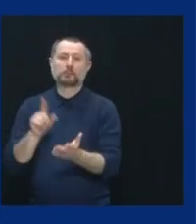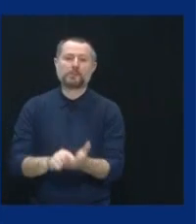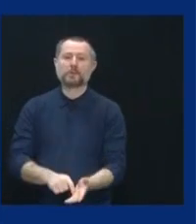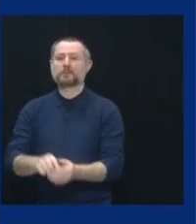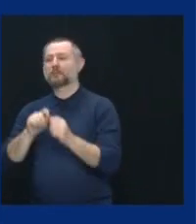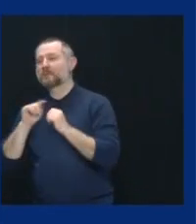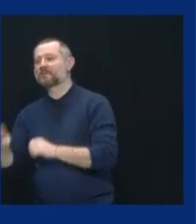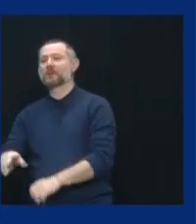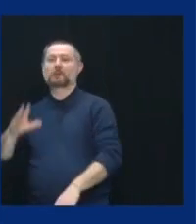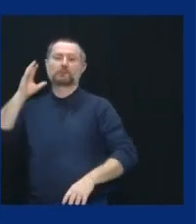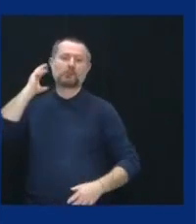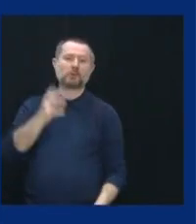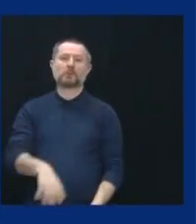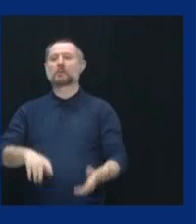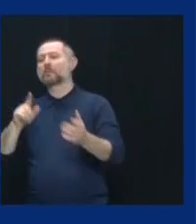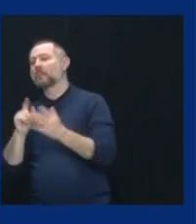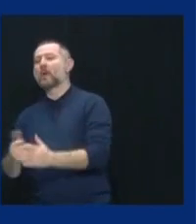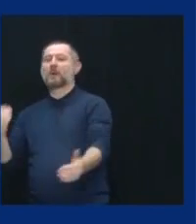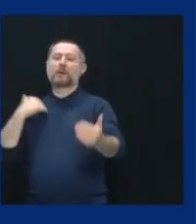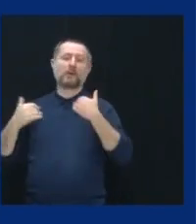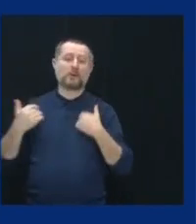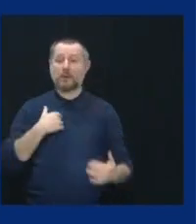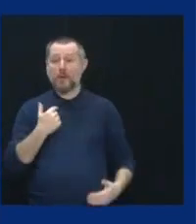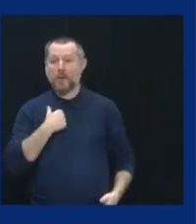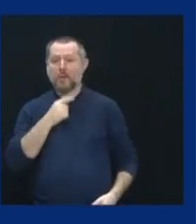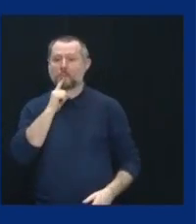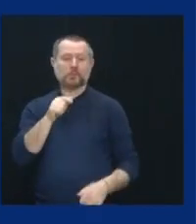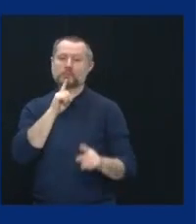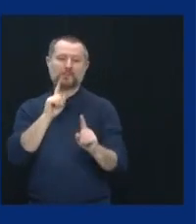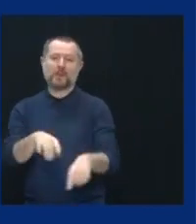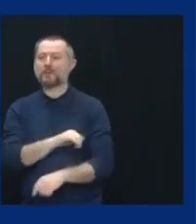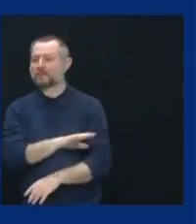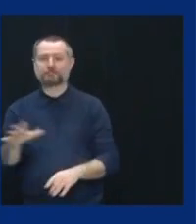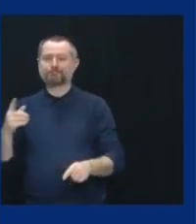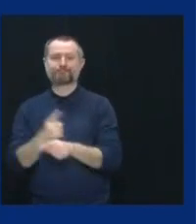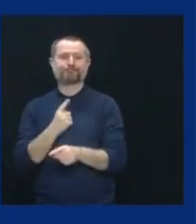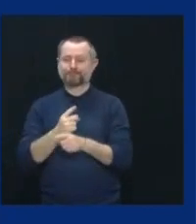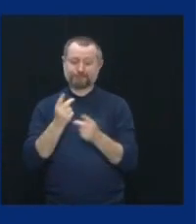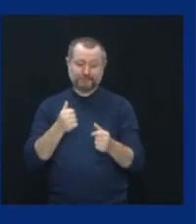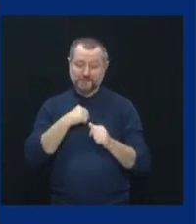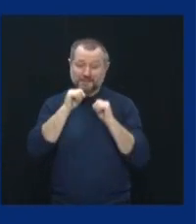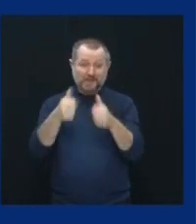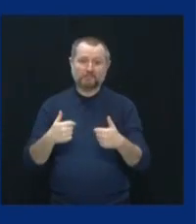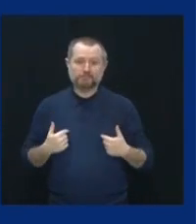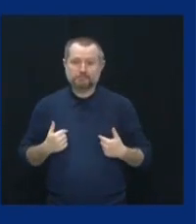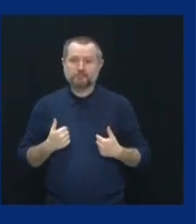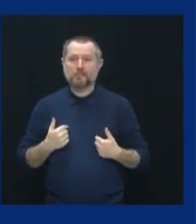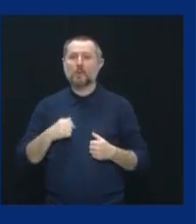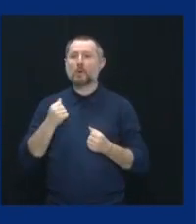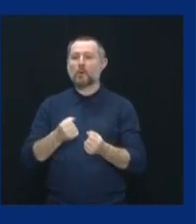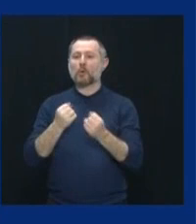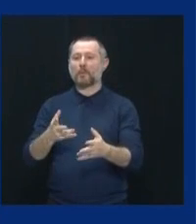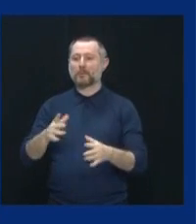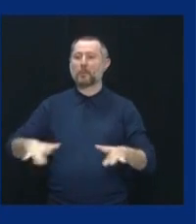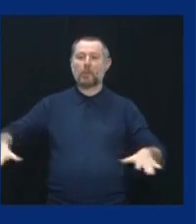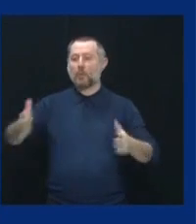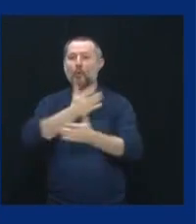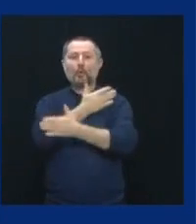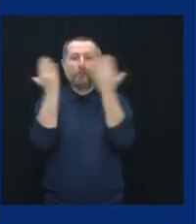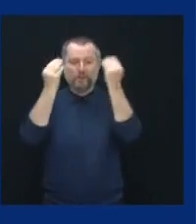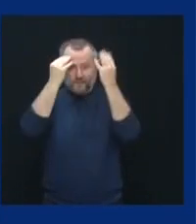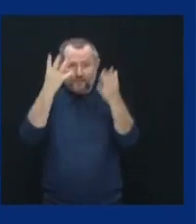that were not answered on a timely basis, and that created the void that I'm talking